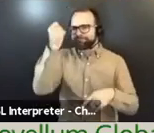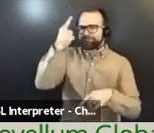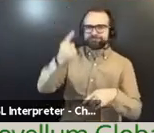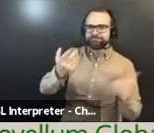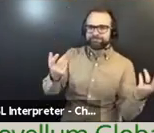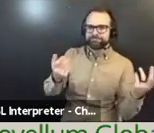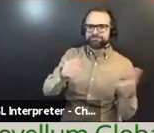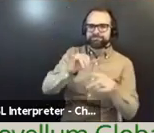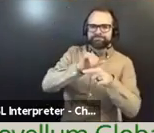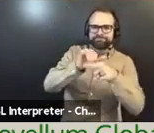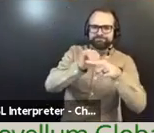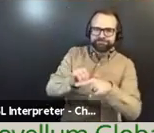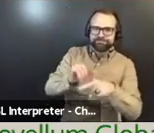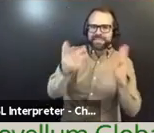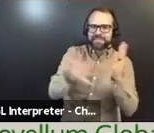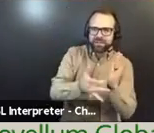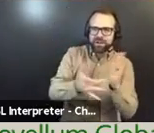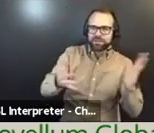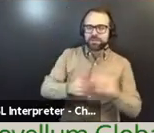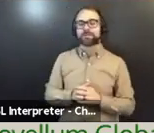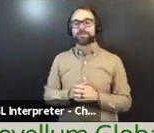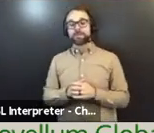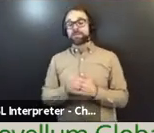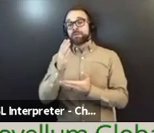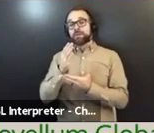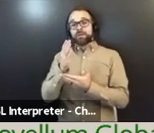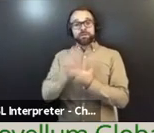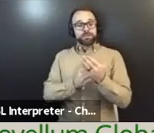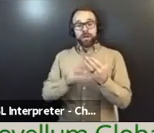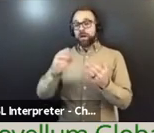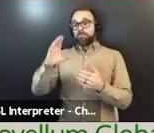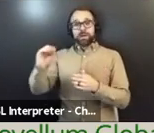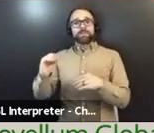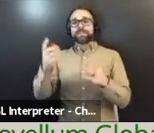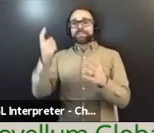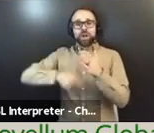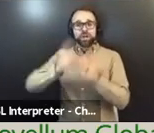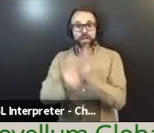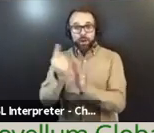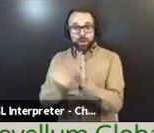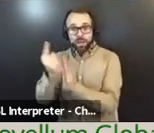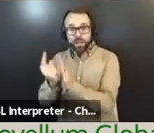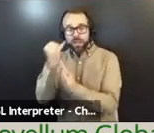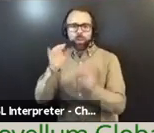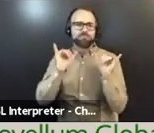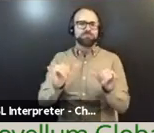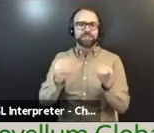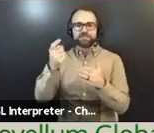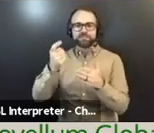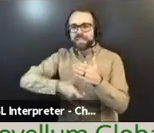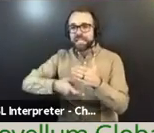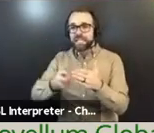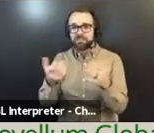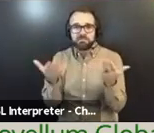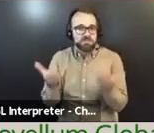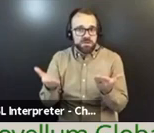again, most of them work on contingency firms. Some firms do charge hourly if you want them to charge you hourly, or a fixed fee. Most